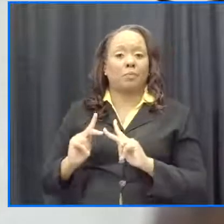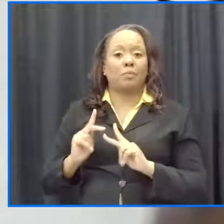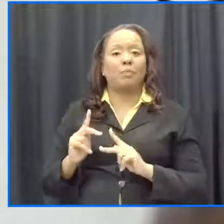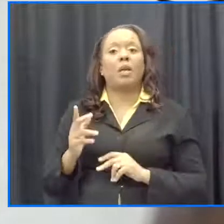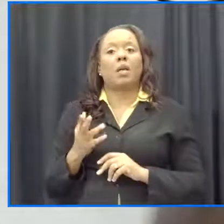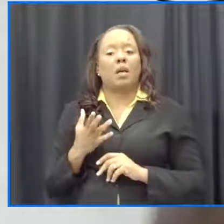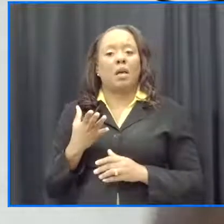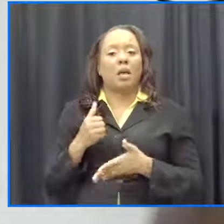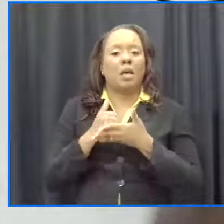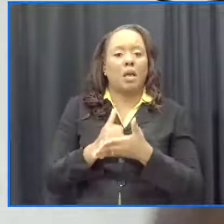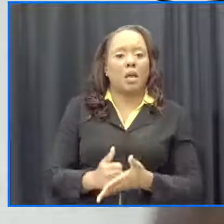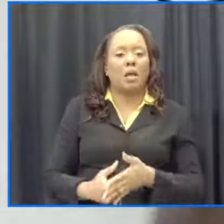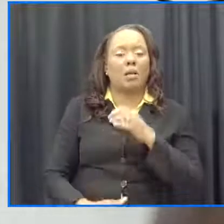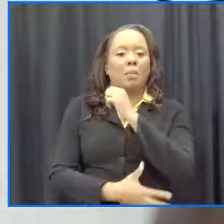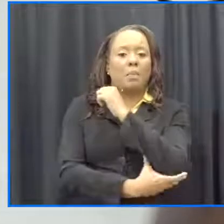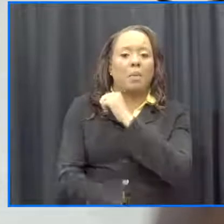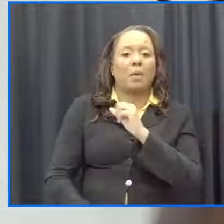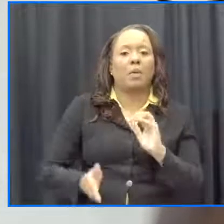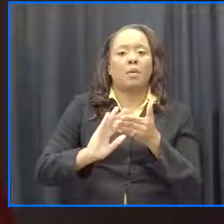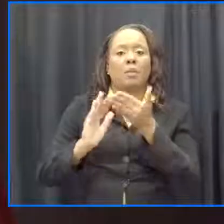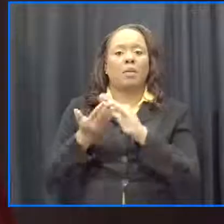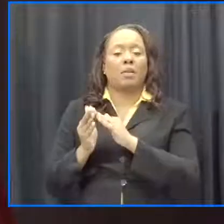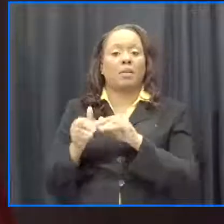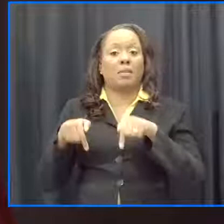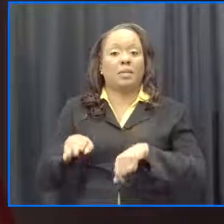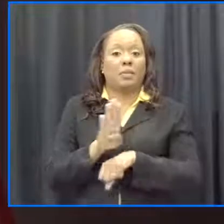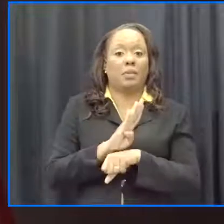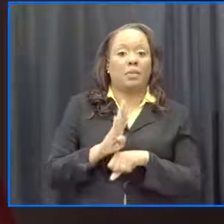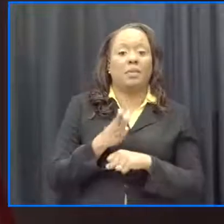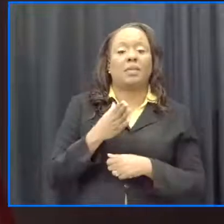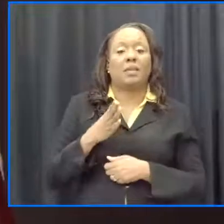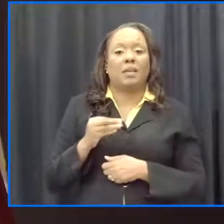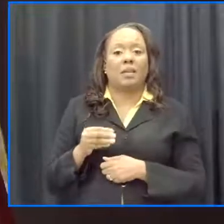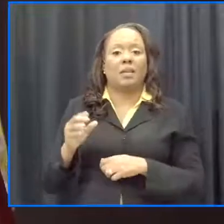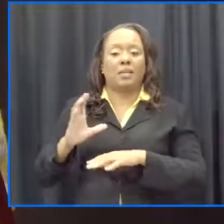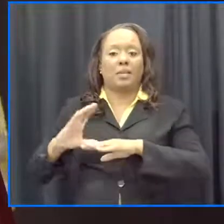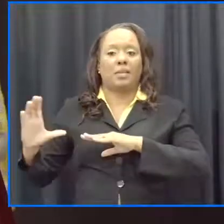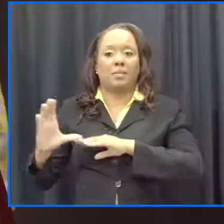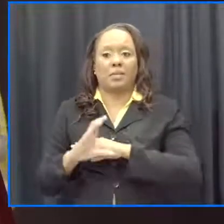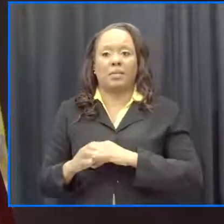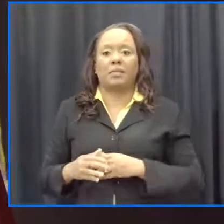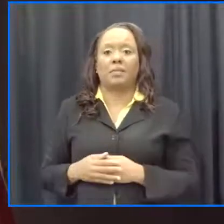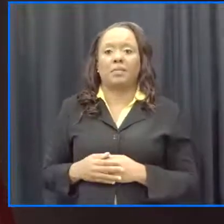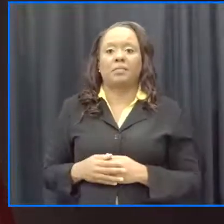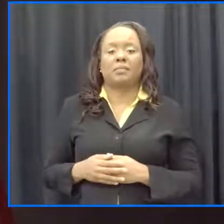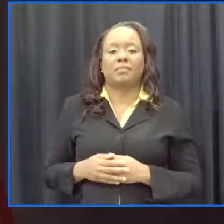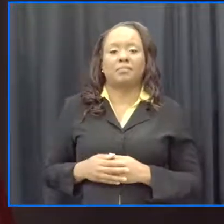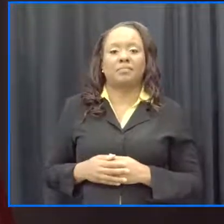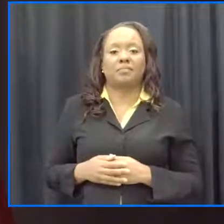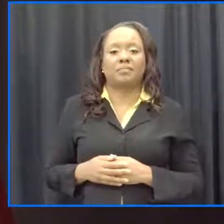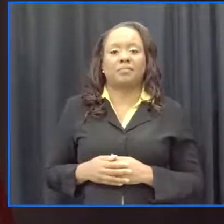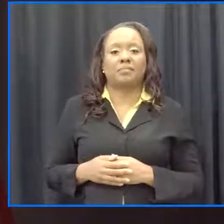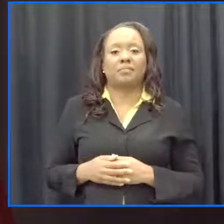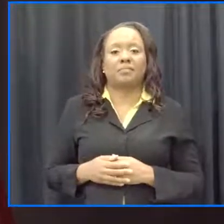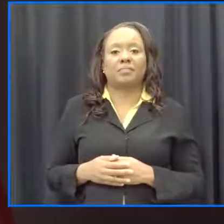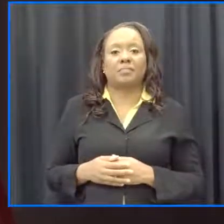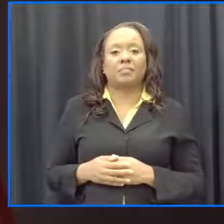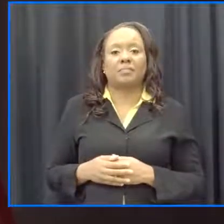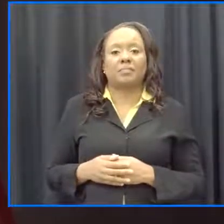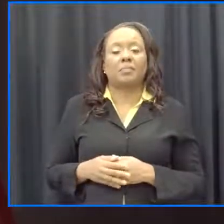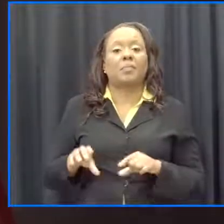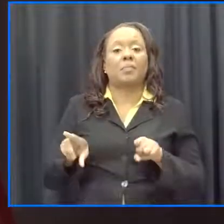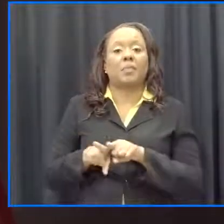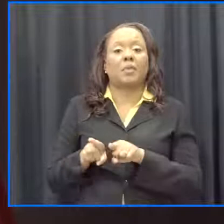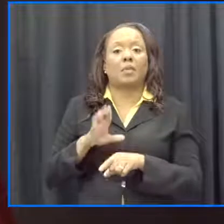in underprivileged communities in Barbados and the region, end of quote. Mr. Balbulia is a